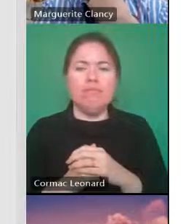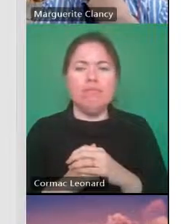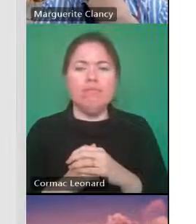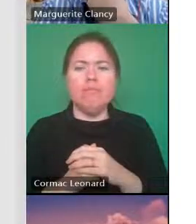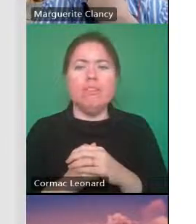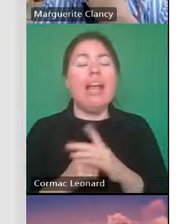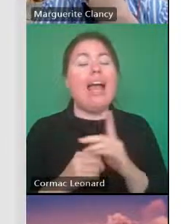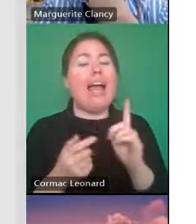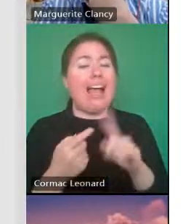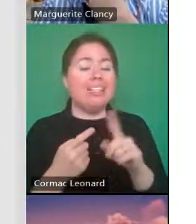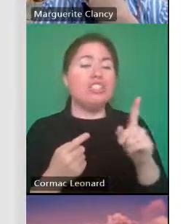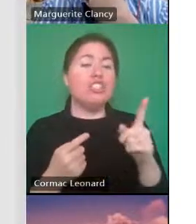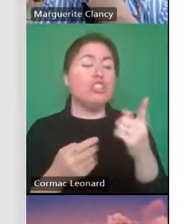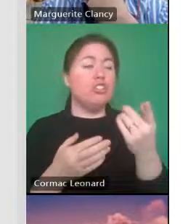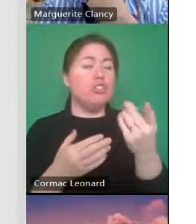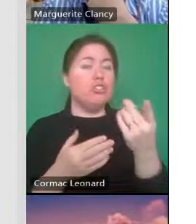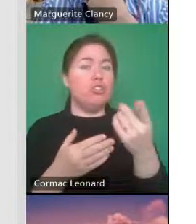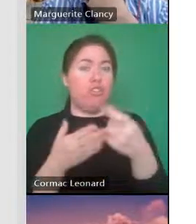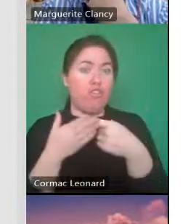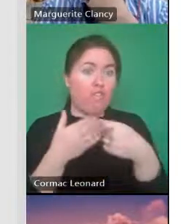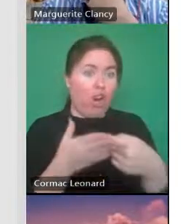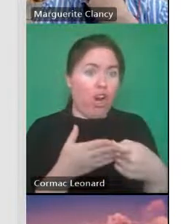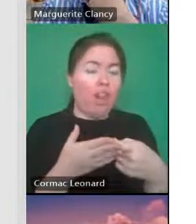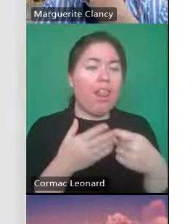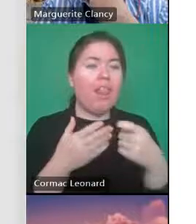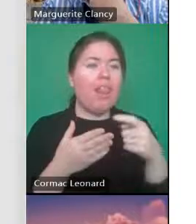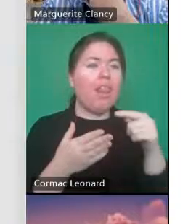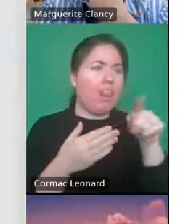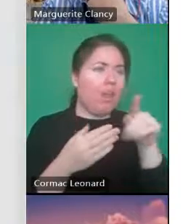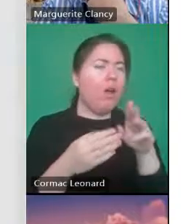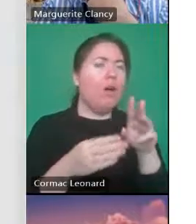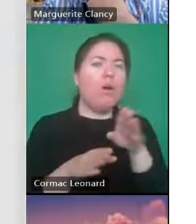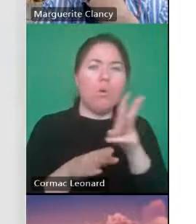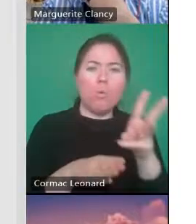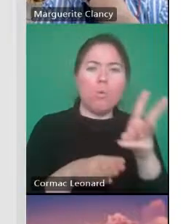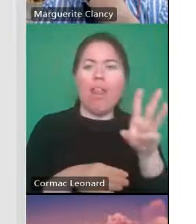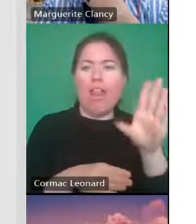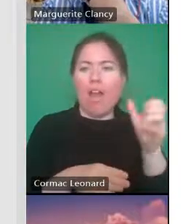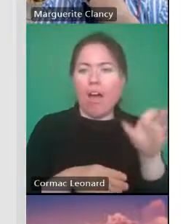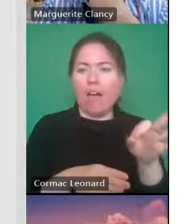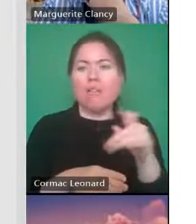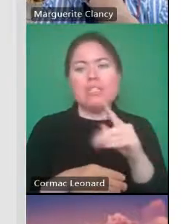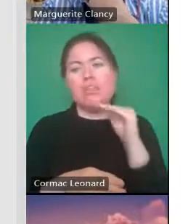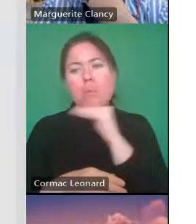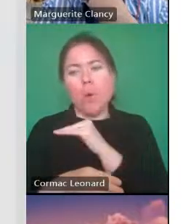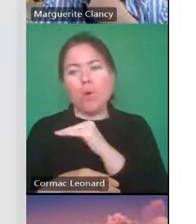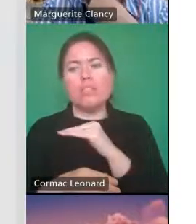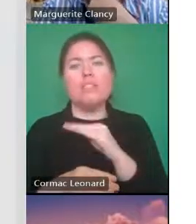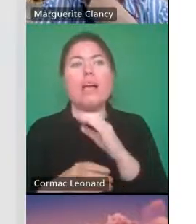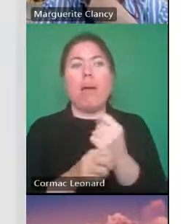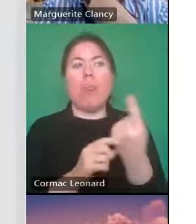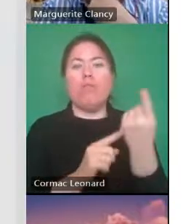referrals will come in and will be logged. But I think it's really important is the response.